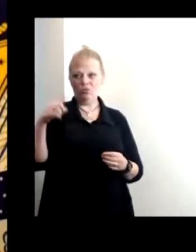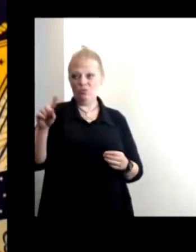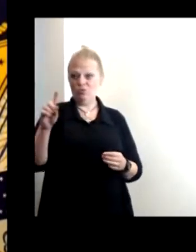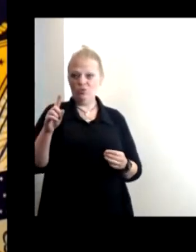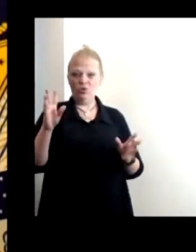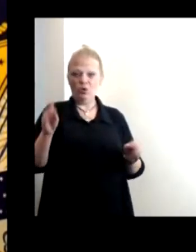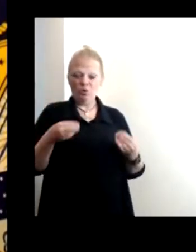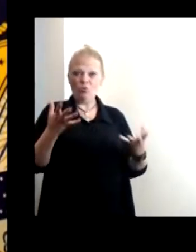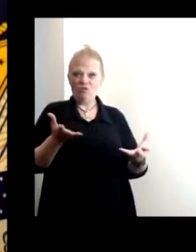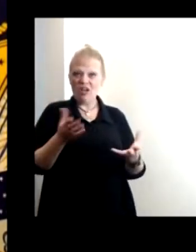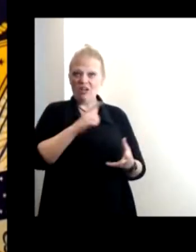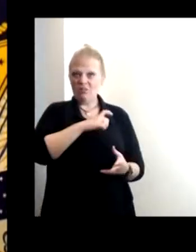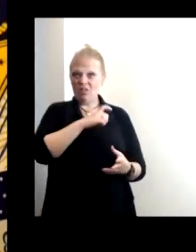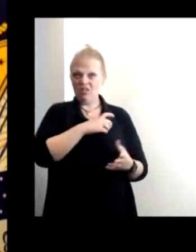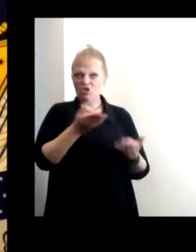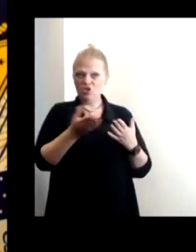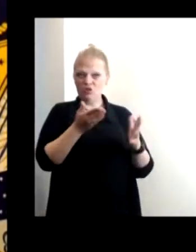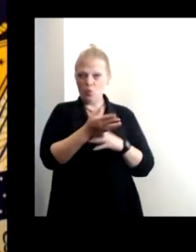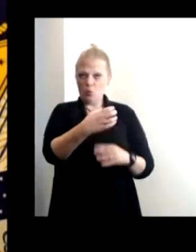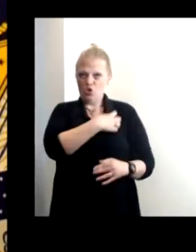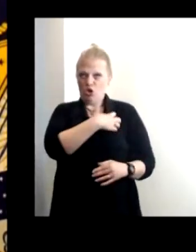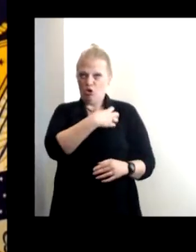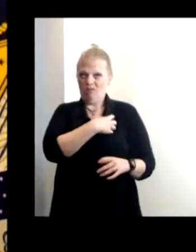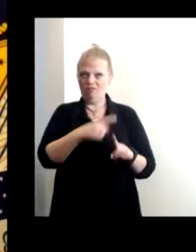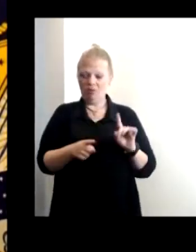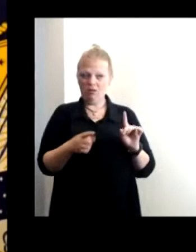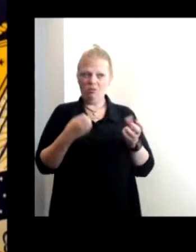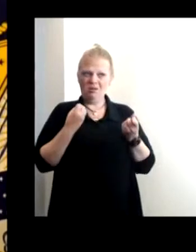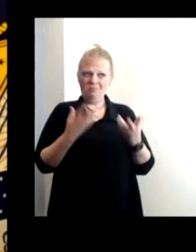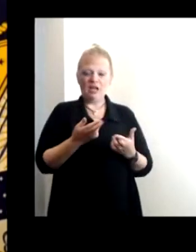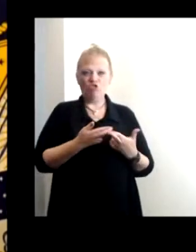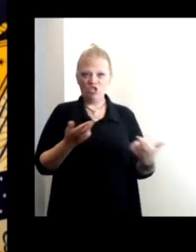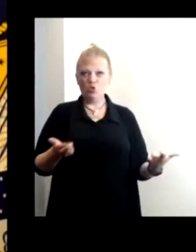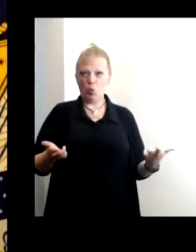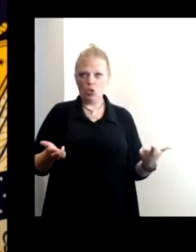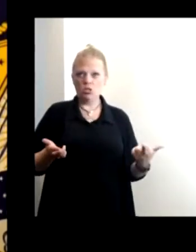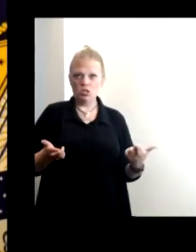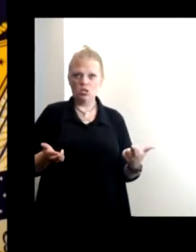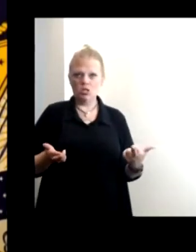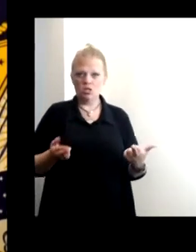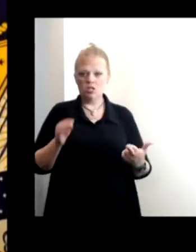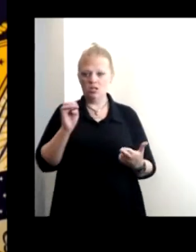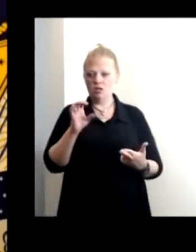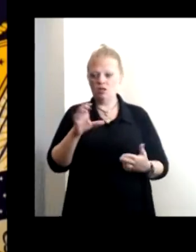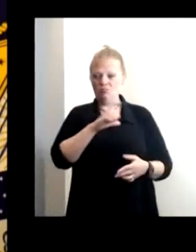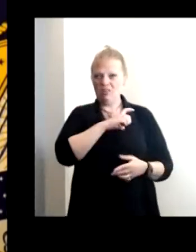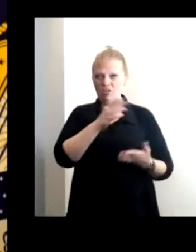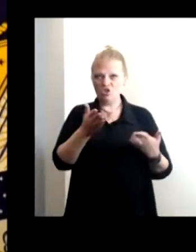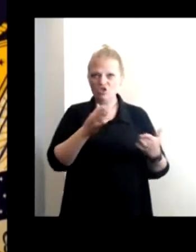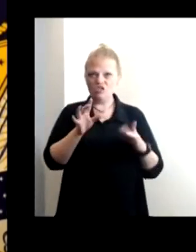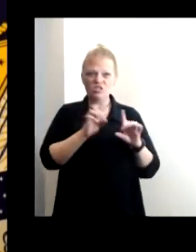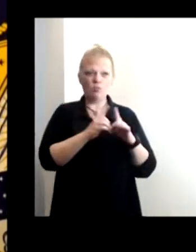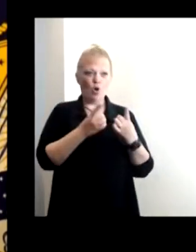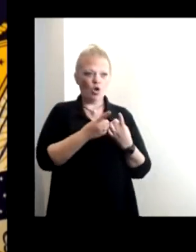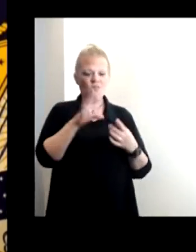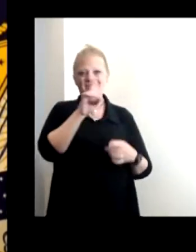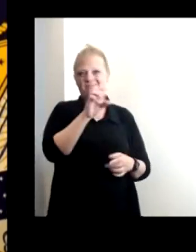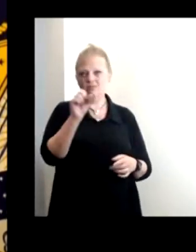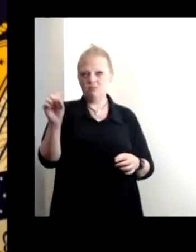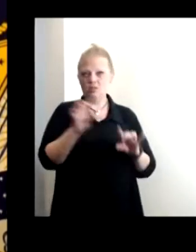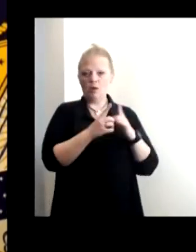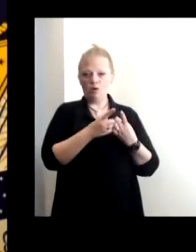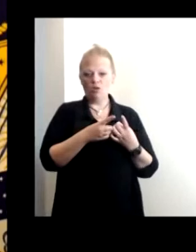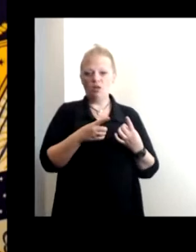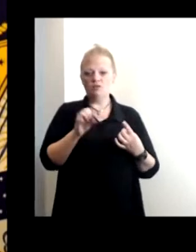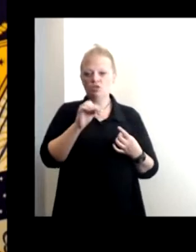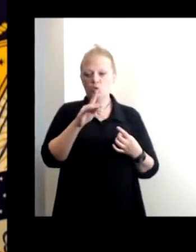services to the Erie County Sheriff's Office, but we have many resources through our Erie County Central Police Services, our Department of Social Services,